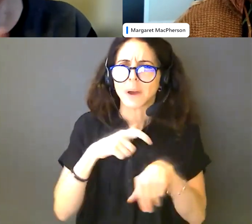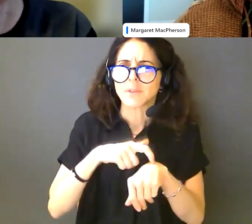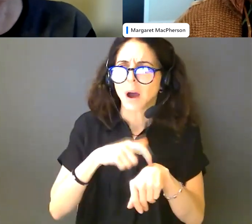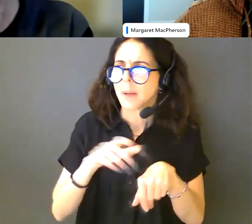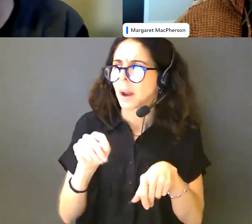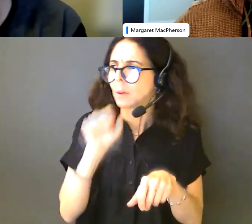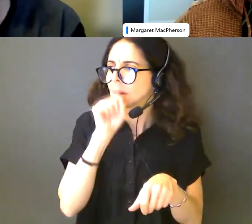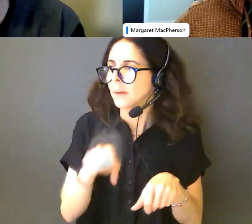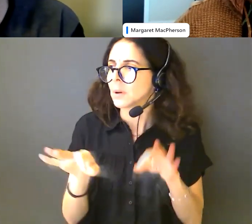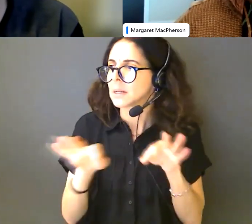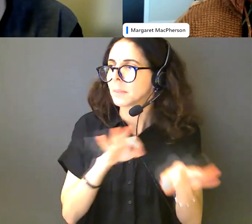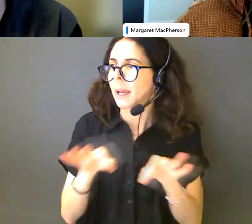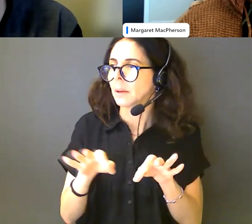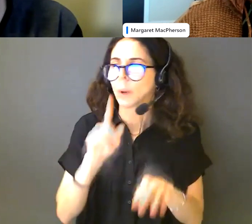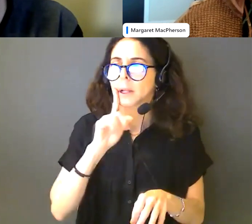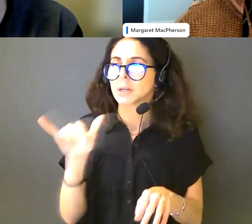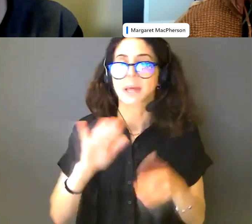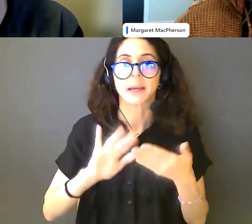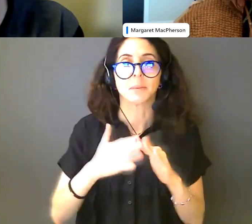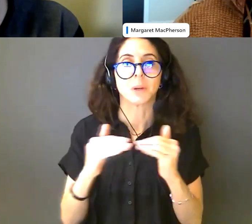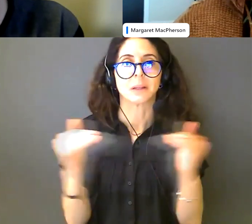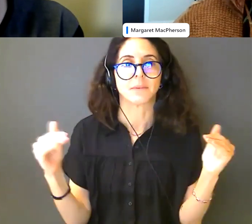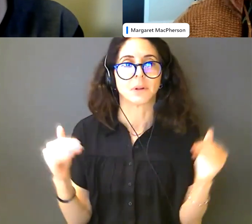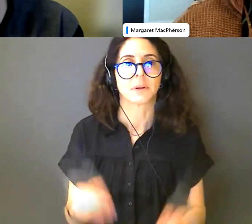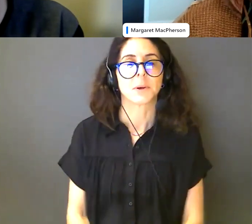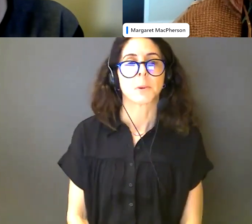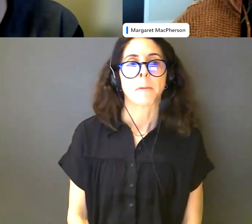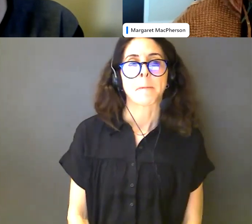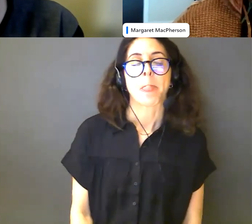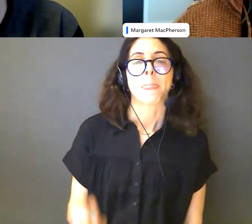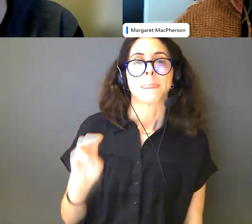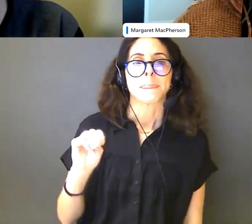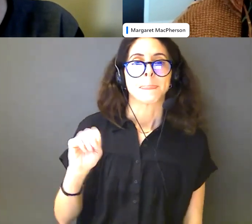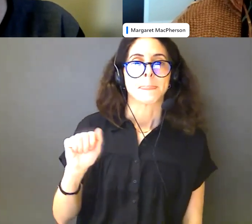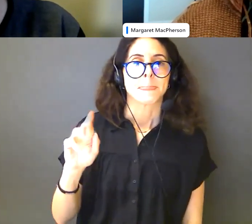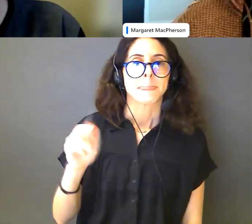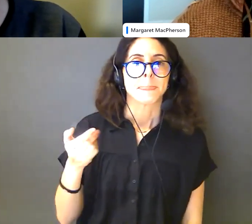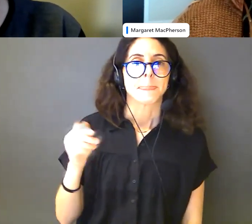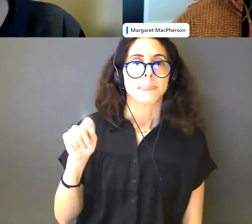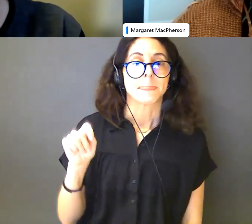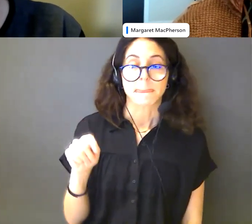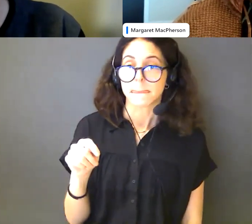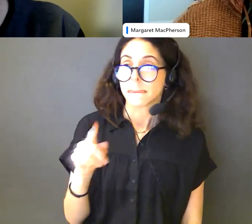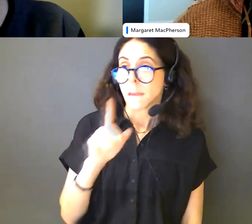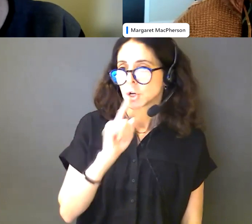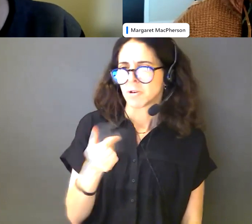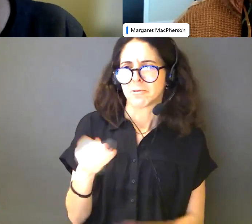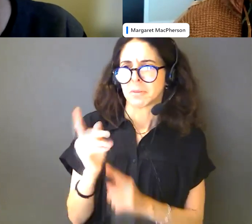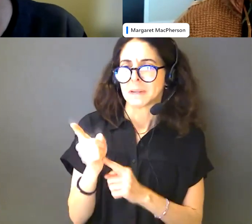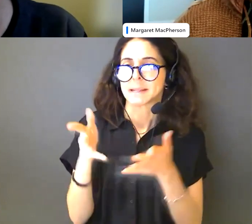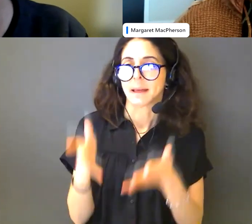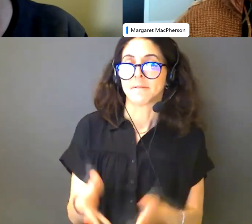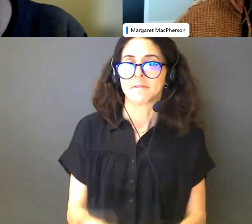how this actually works at the community level. Sure. I think we have a few minutes. Yeah. Okay, with